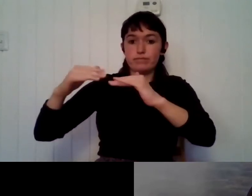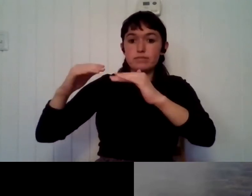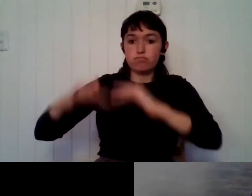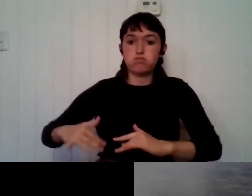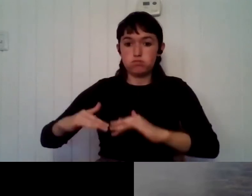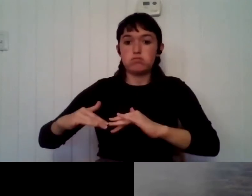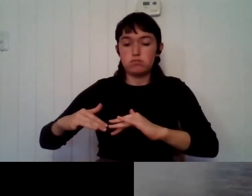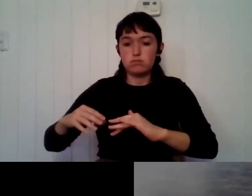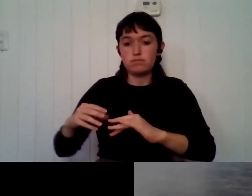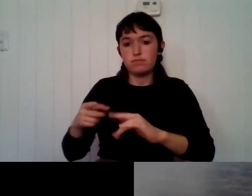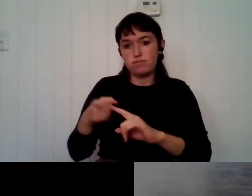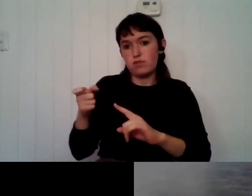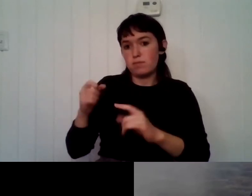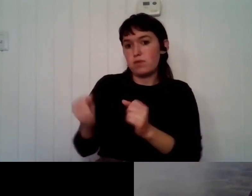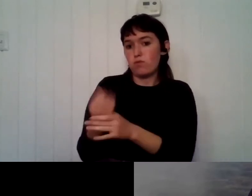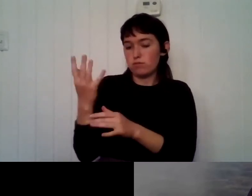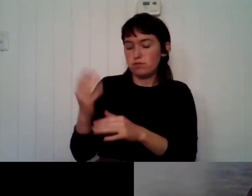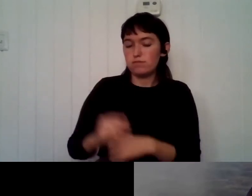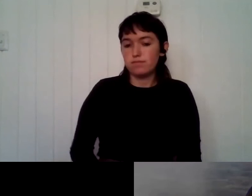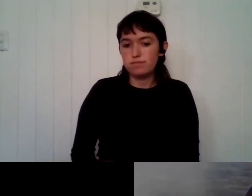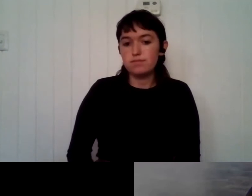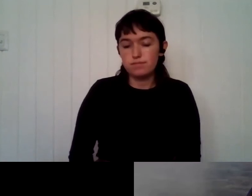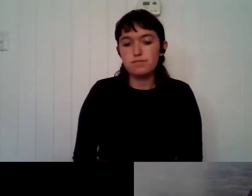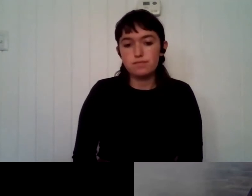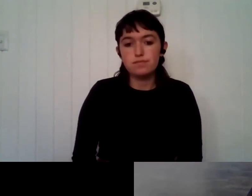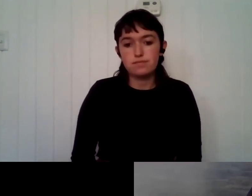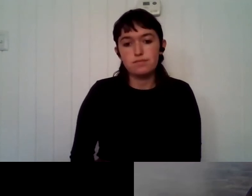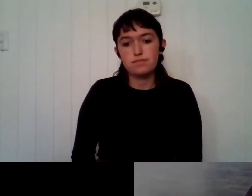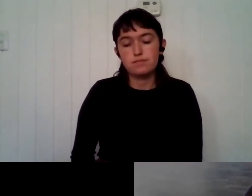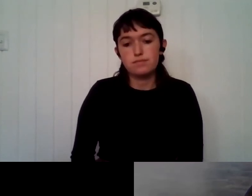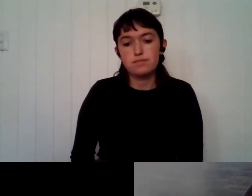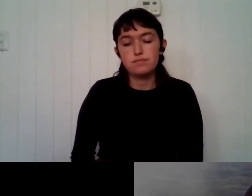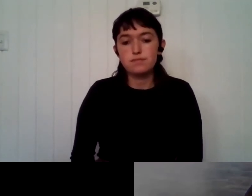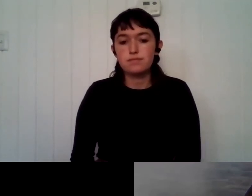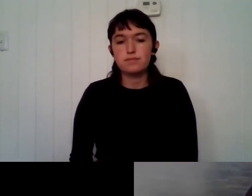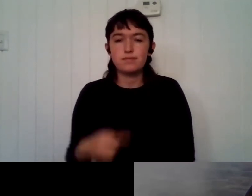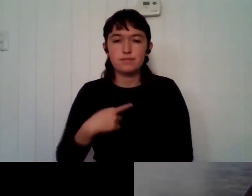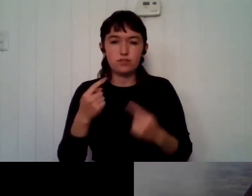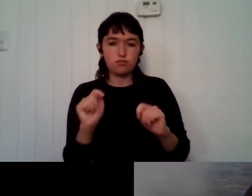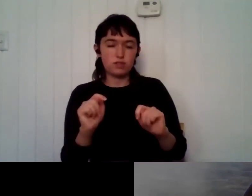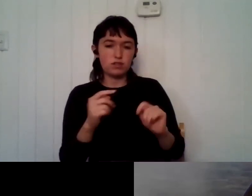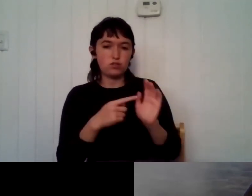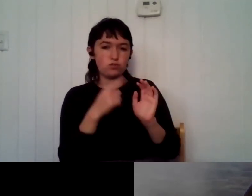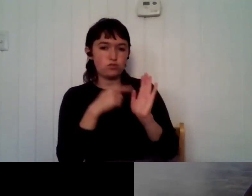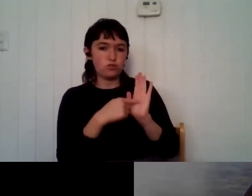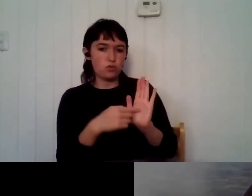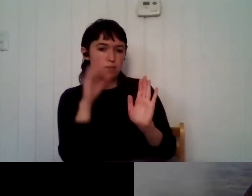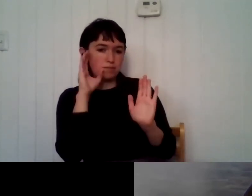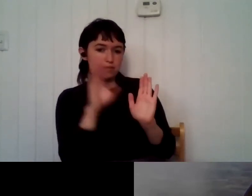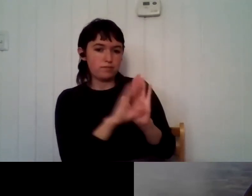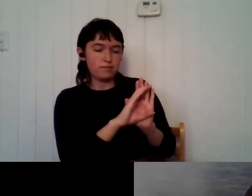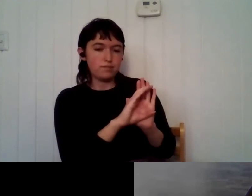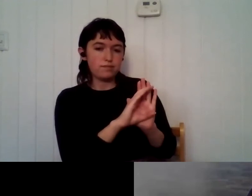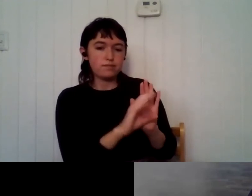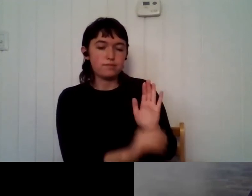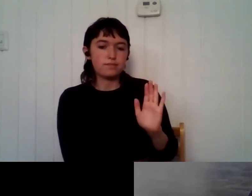the Sierra Negra. Maybe I can show you the picture. Because it's so big, I cannot show you the